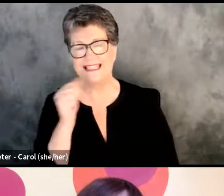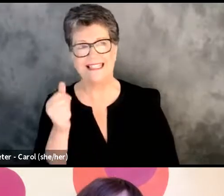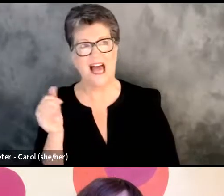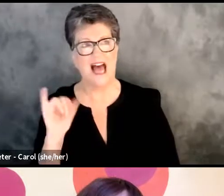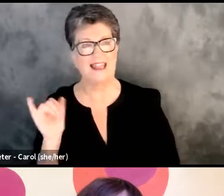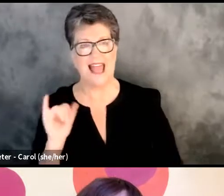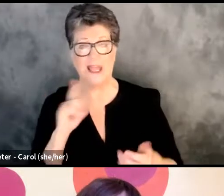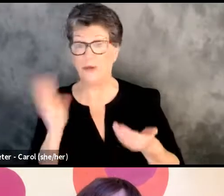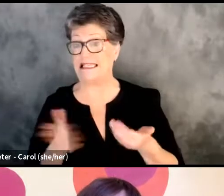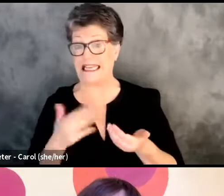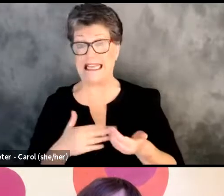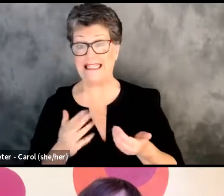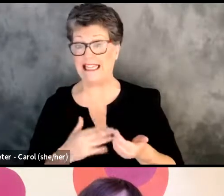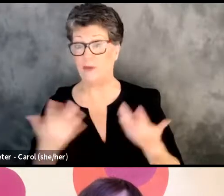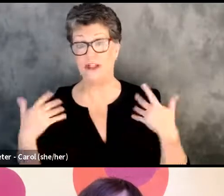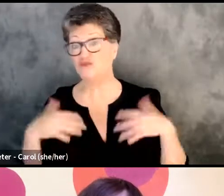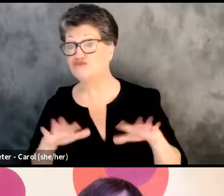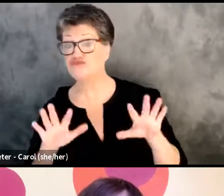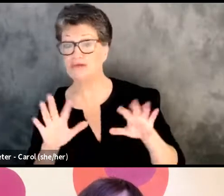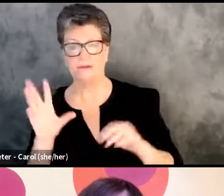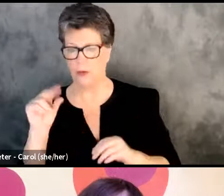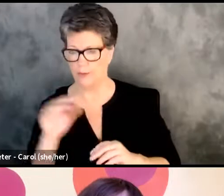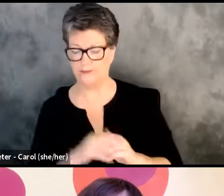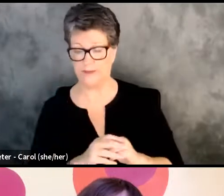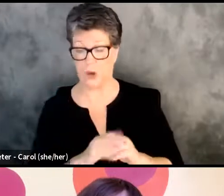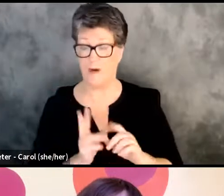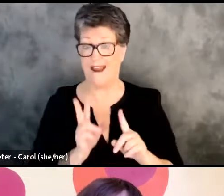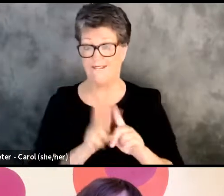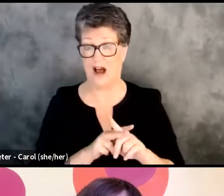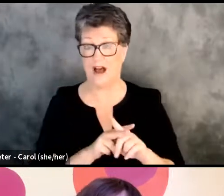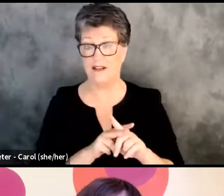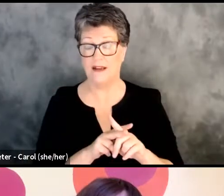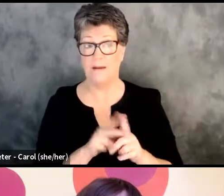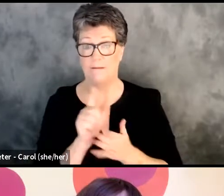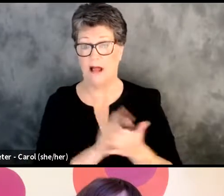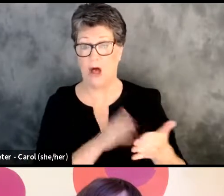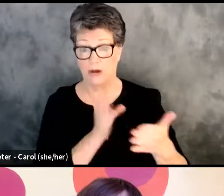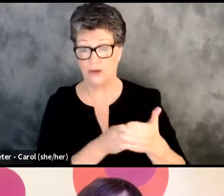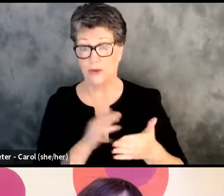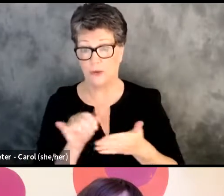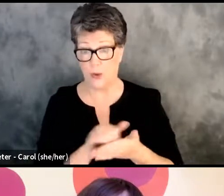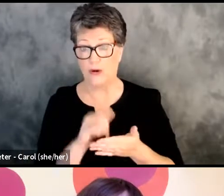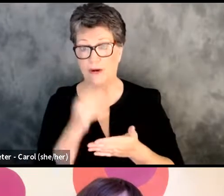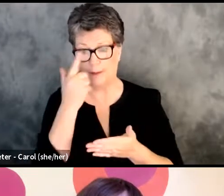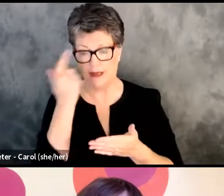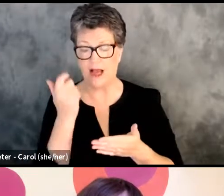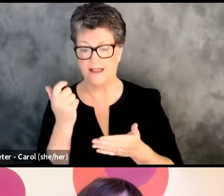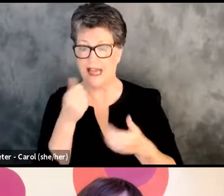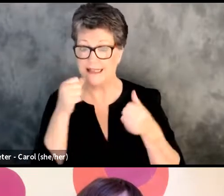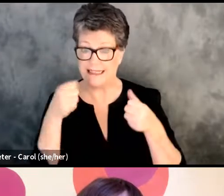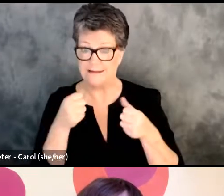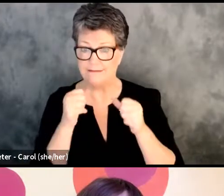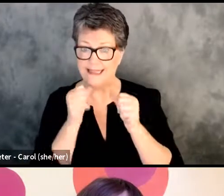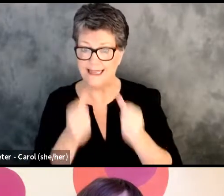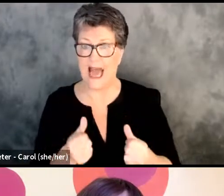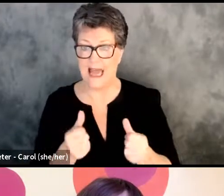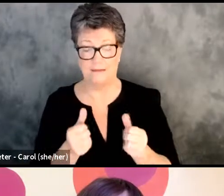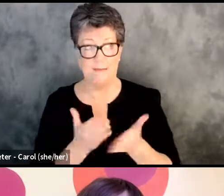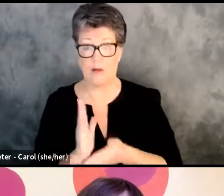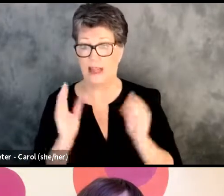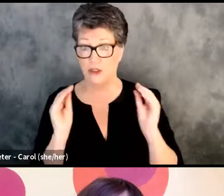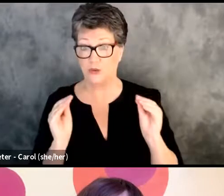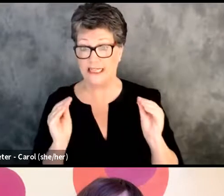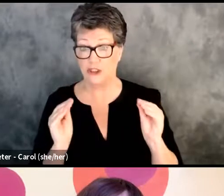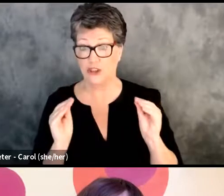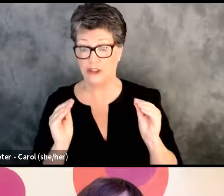ease. When I filed my lawsuit in New York because I'd been denied my right to teach